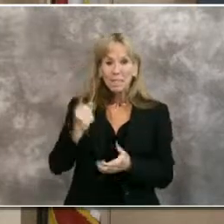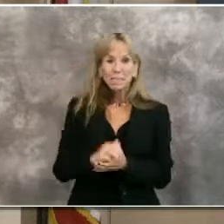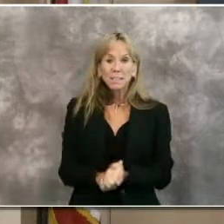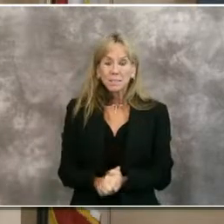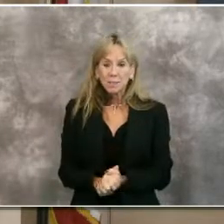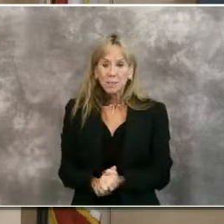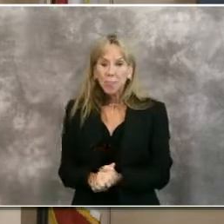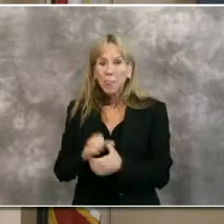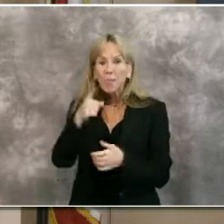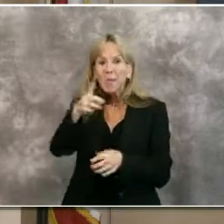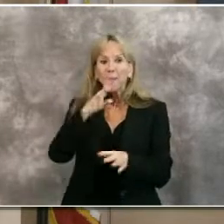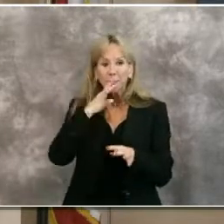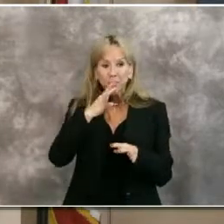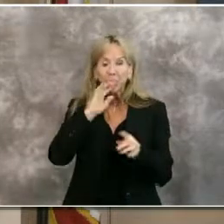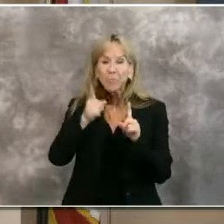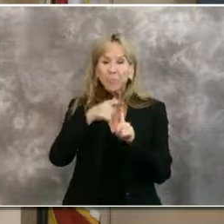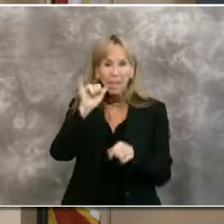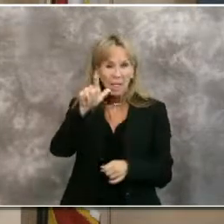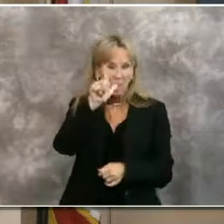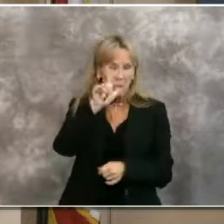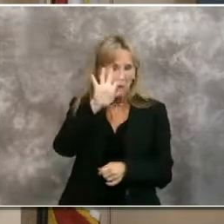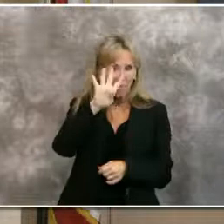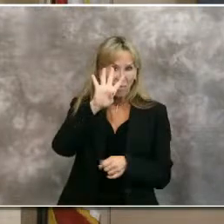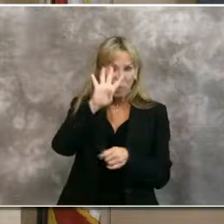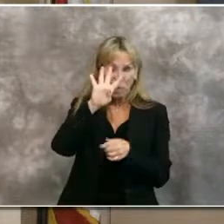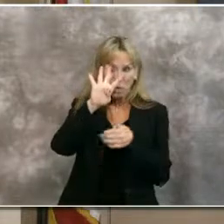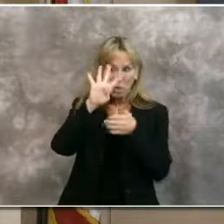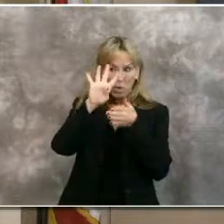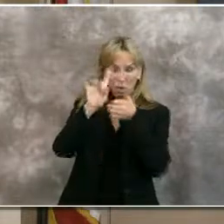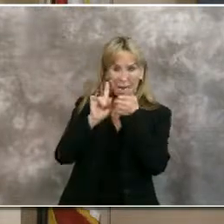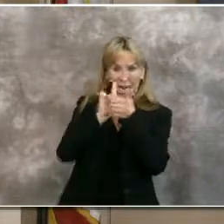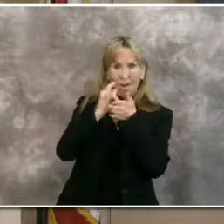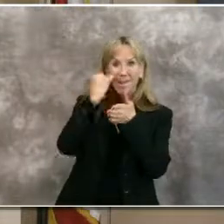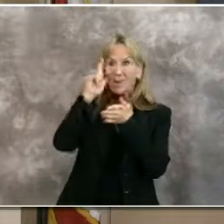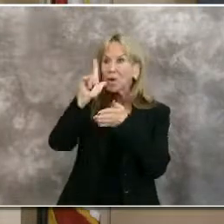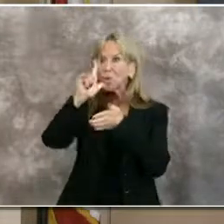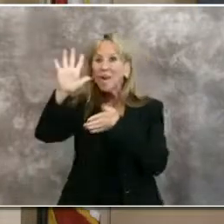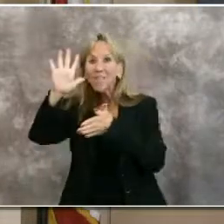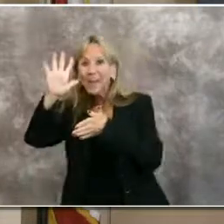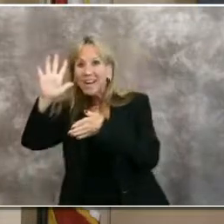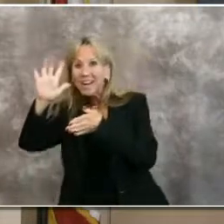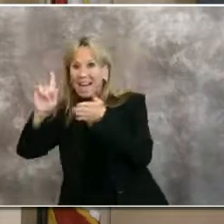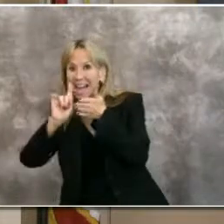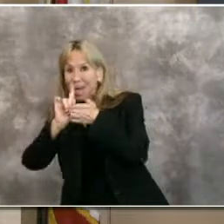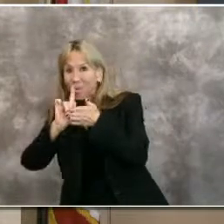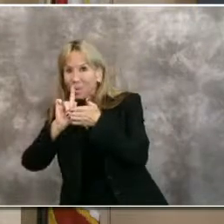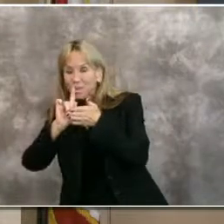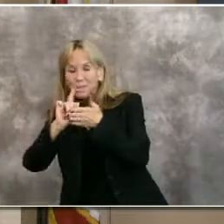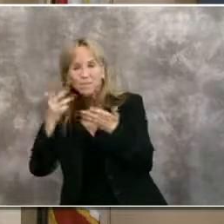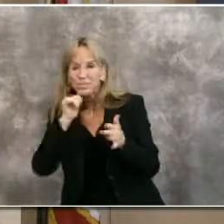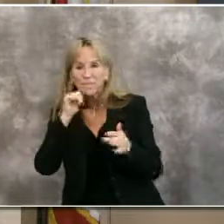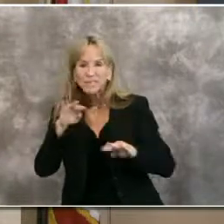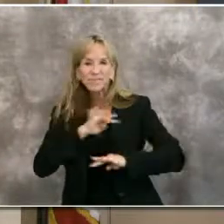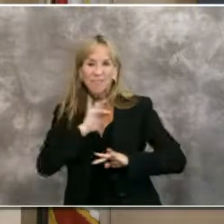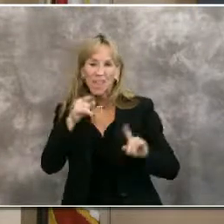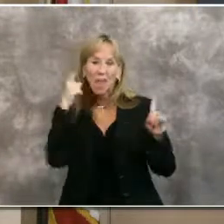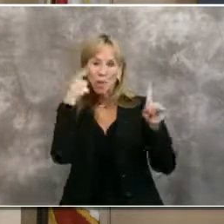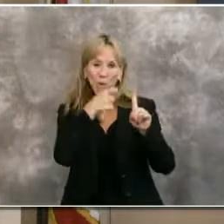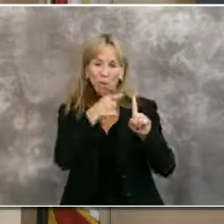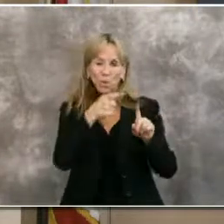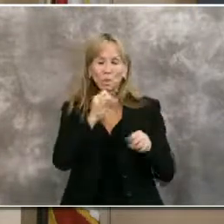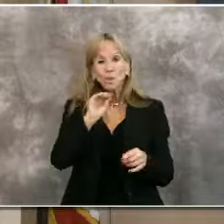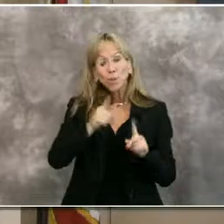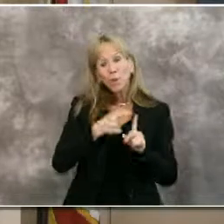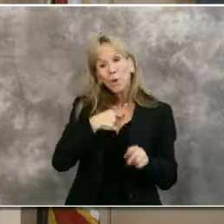the 24th hour, so if it's the 25th hour, it doesn't meet that goal. So when we're looking at within